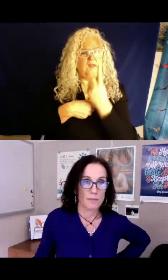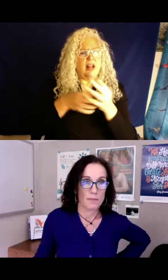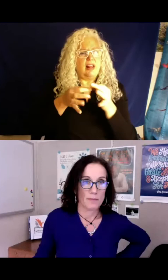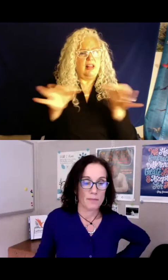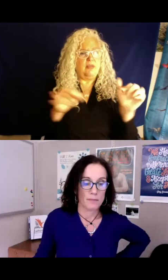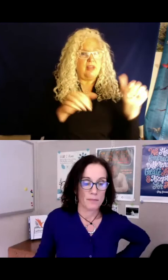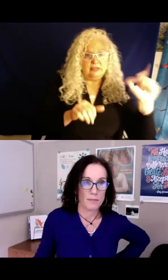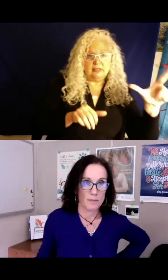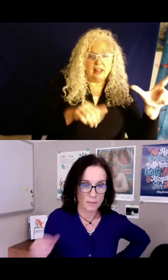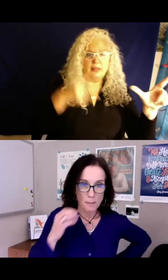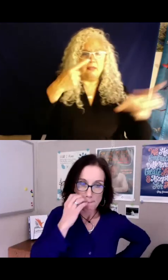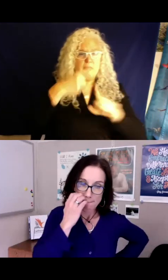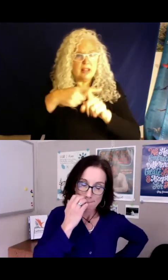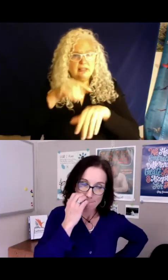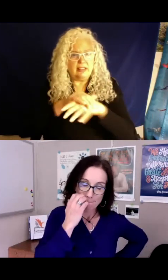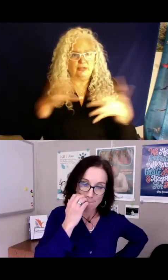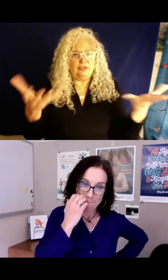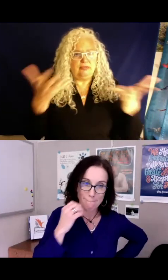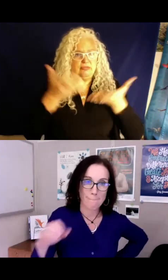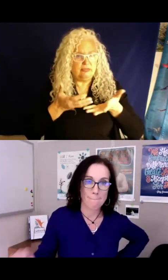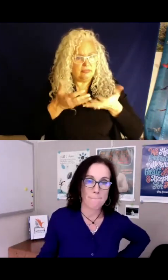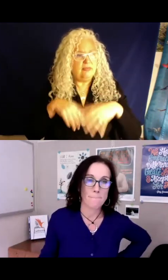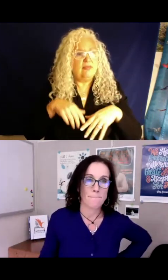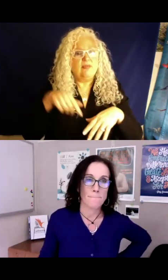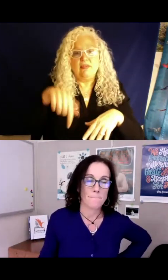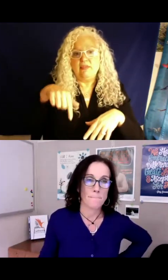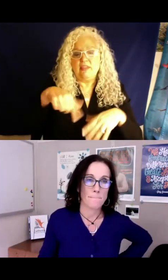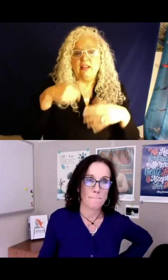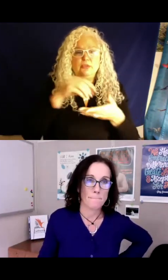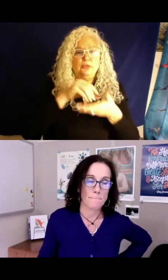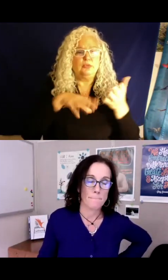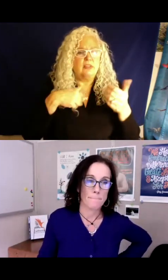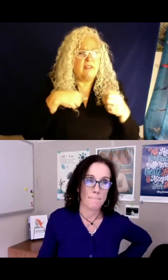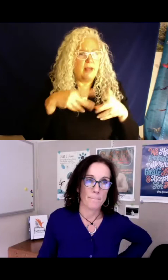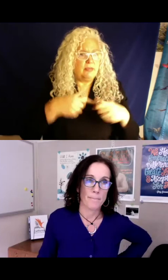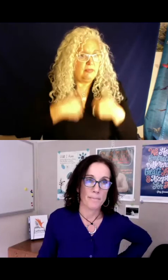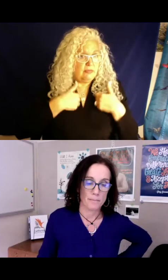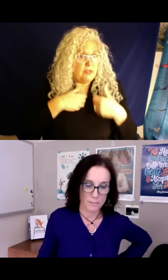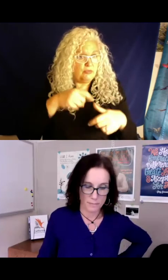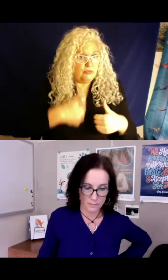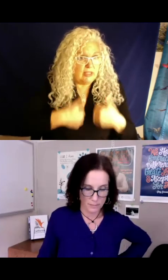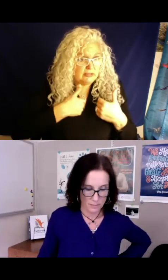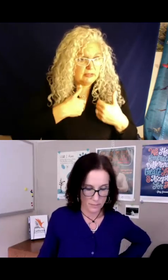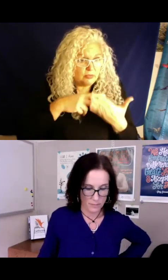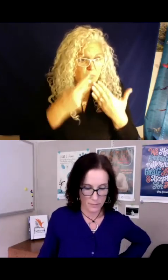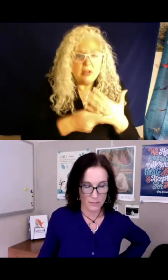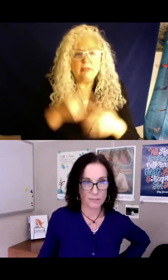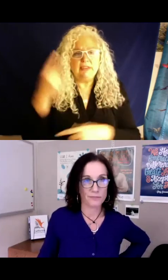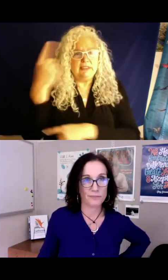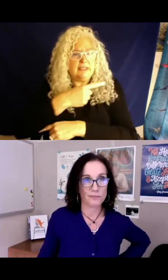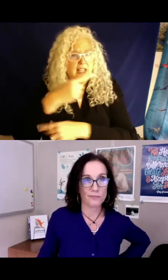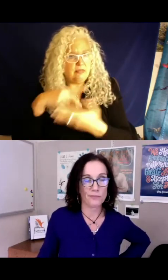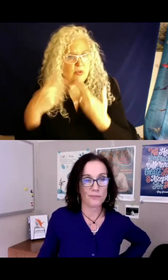assessments. And the curriculum just comes into language, ASL and English. And the students here have